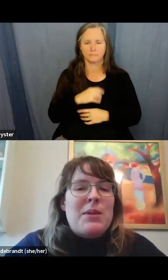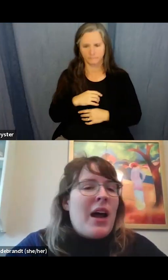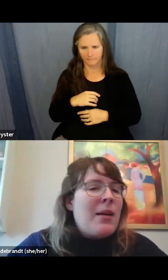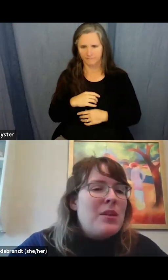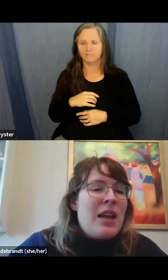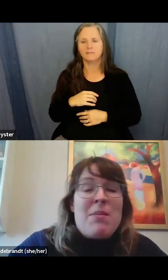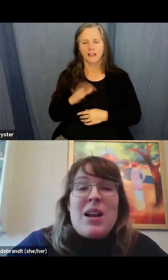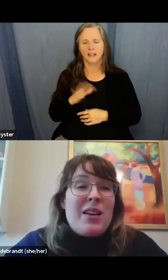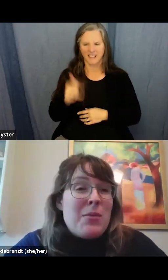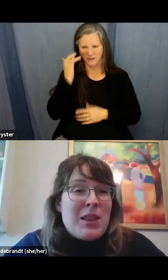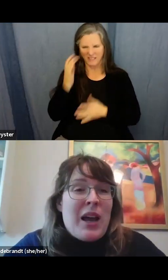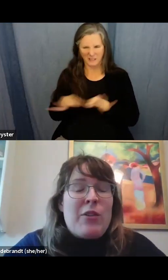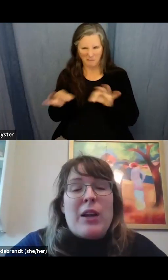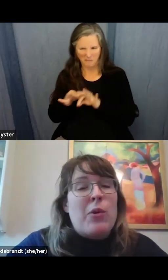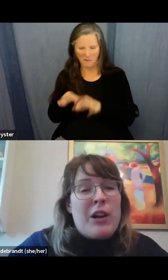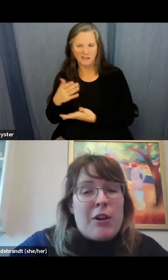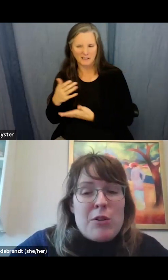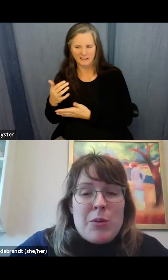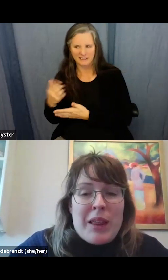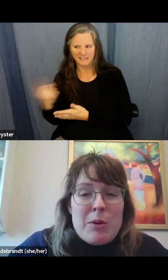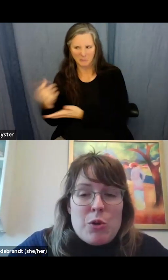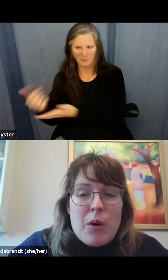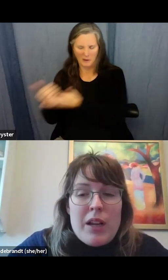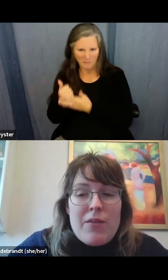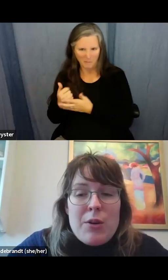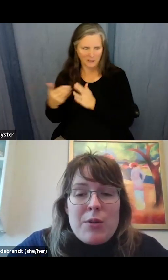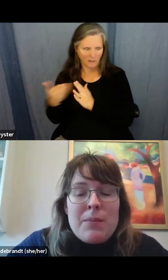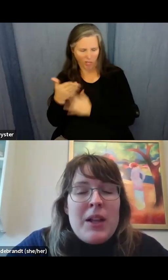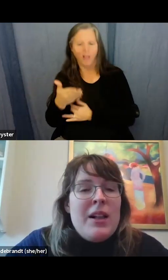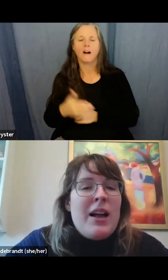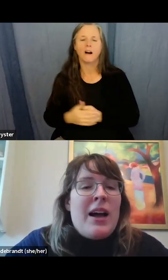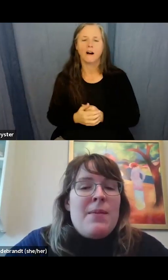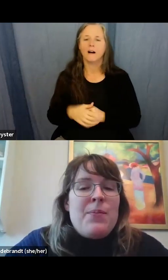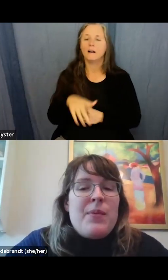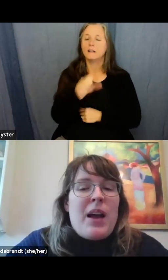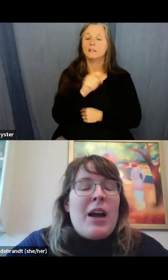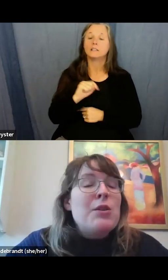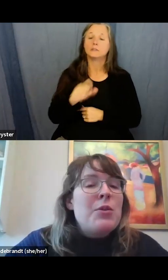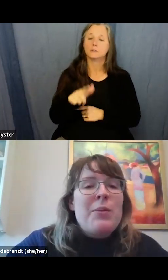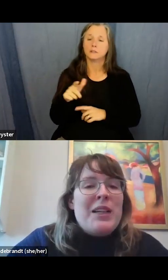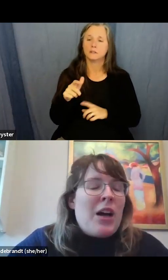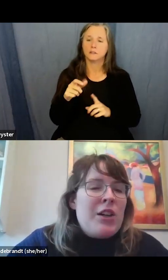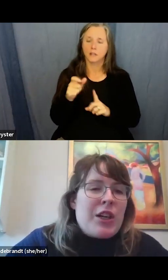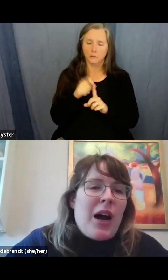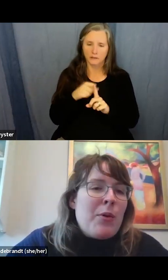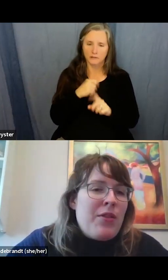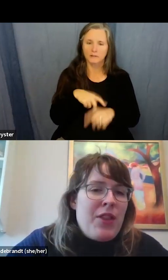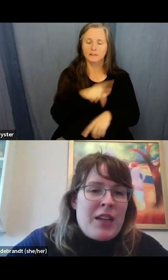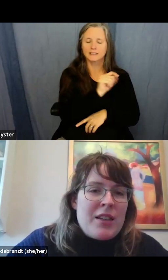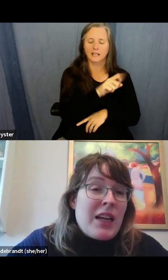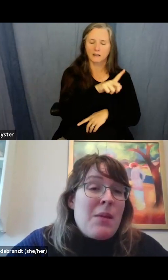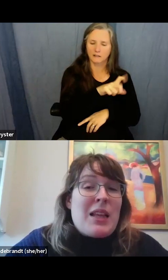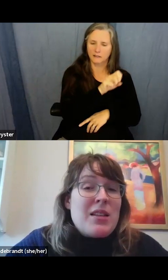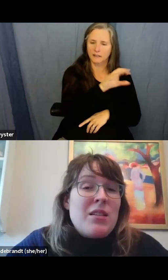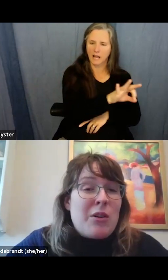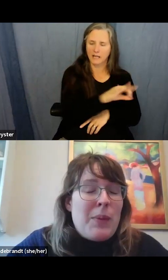so sometimes it may not even be the Title IX coordinator who's doing the majority of those. I also want to acknowledge a couple of